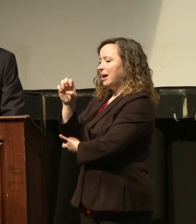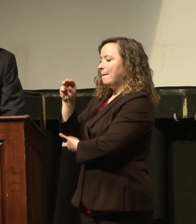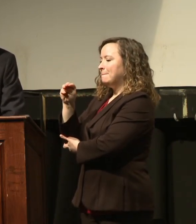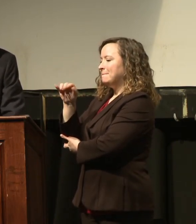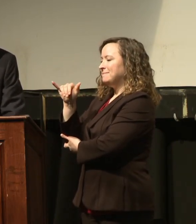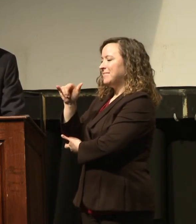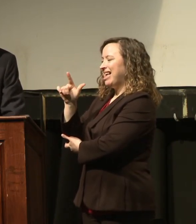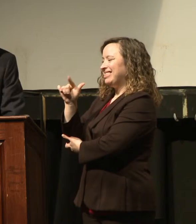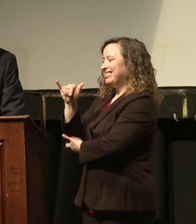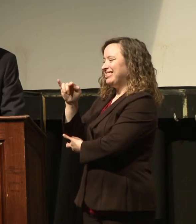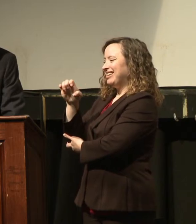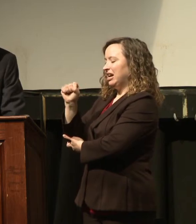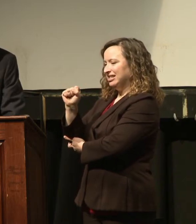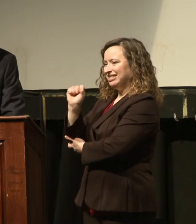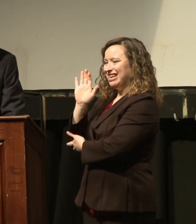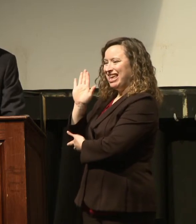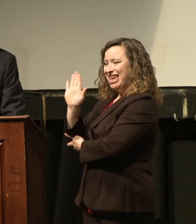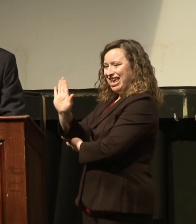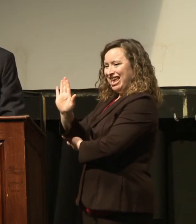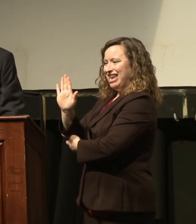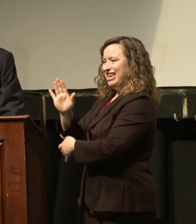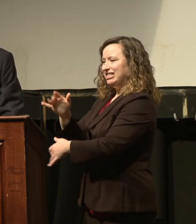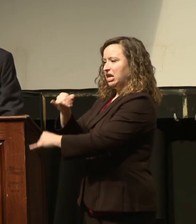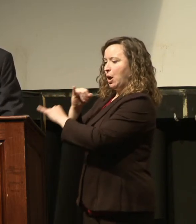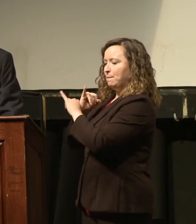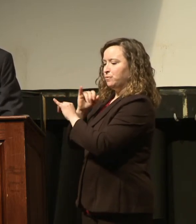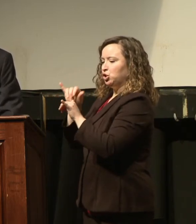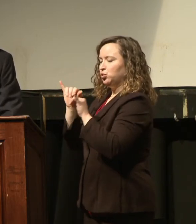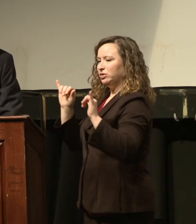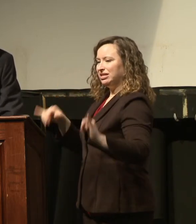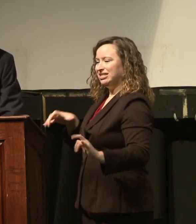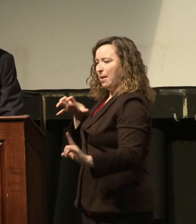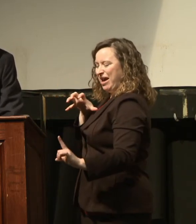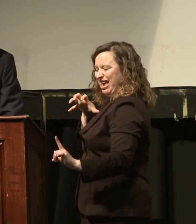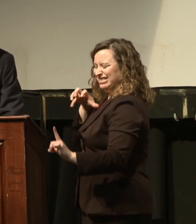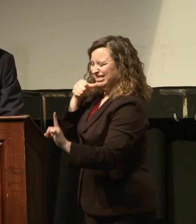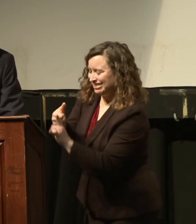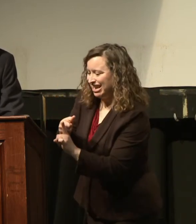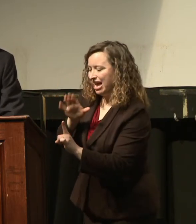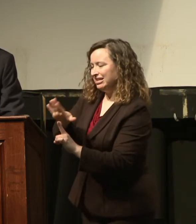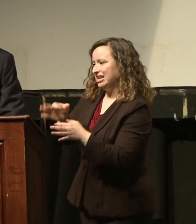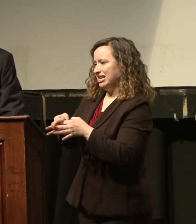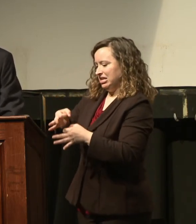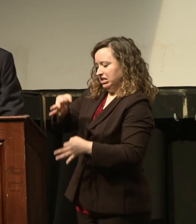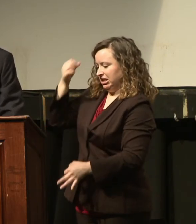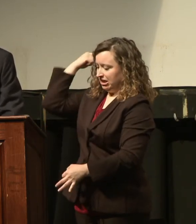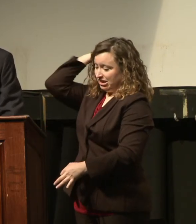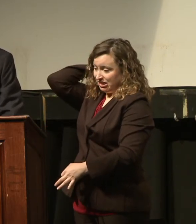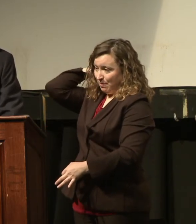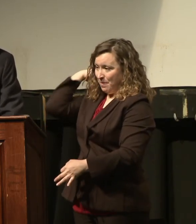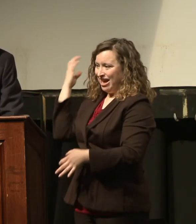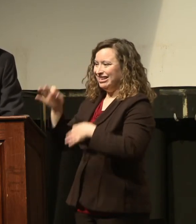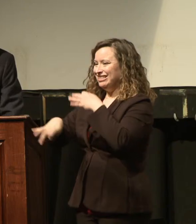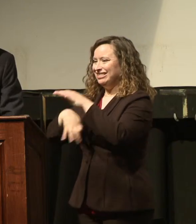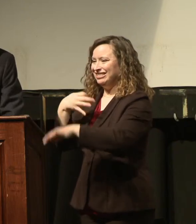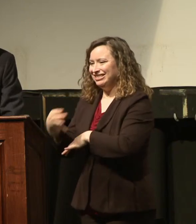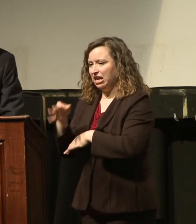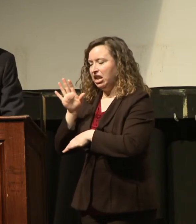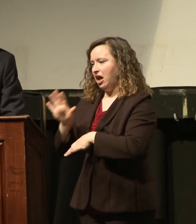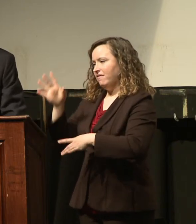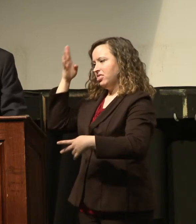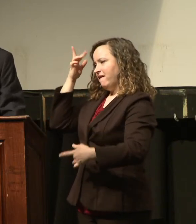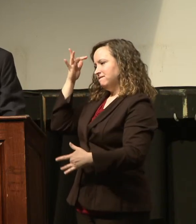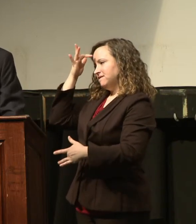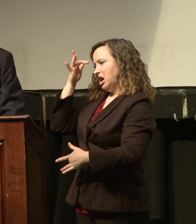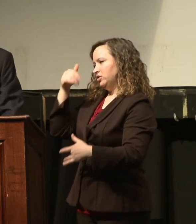his immune system attacked his spine instead of attacking the virus that he faced.